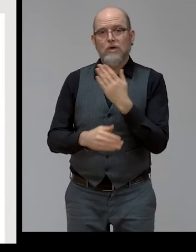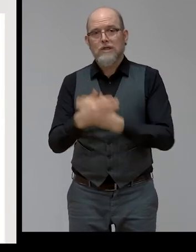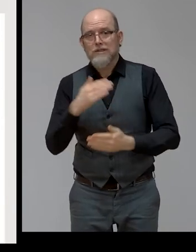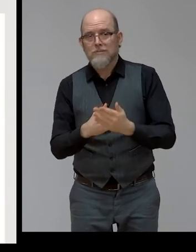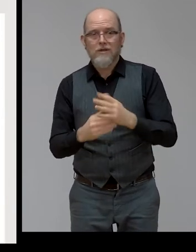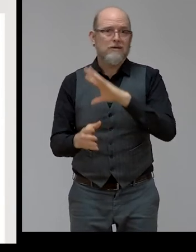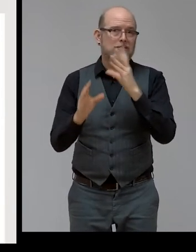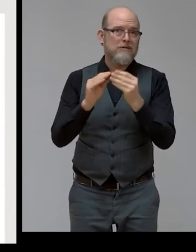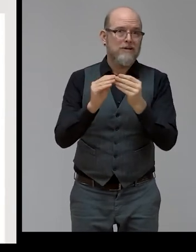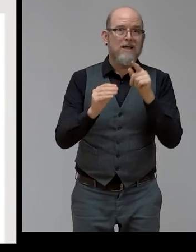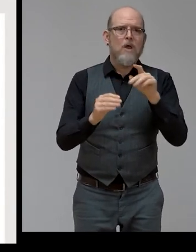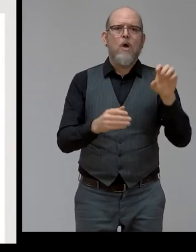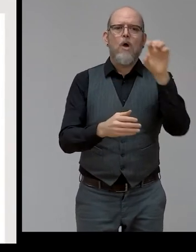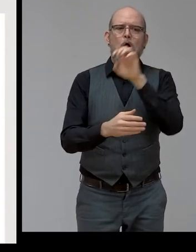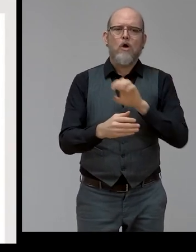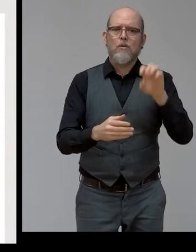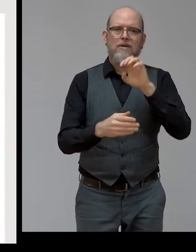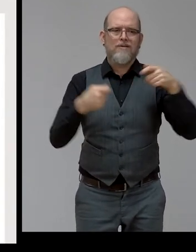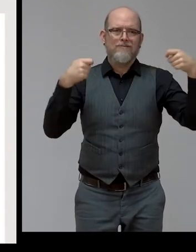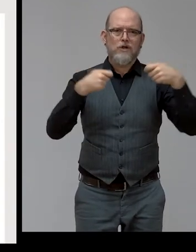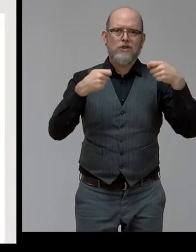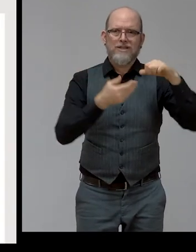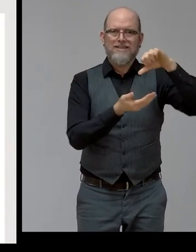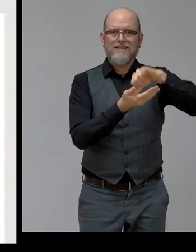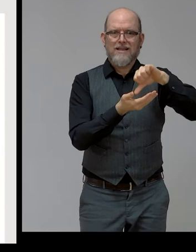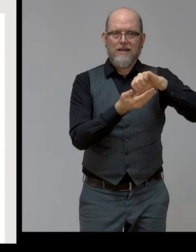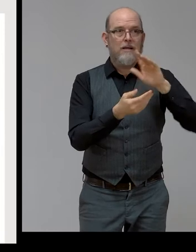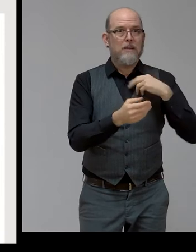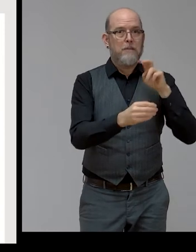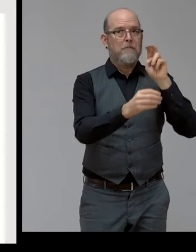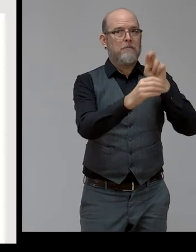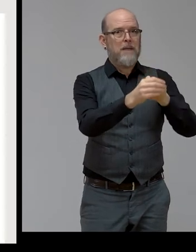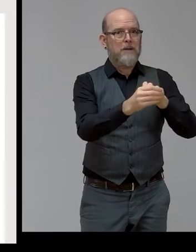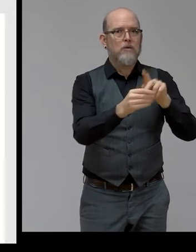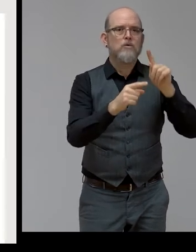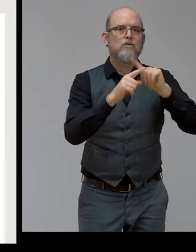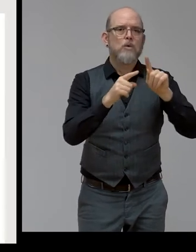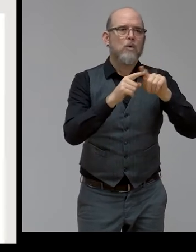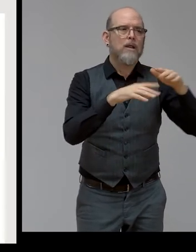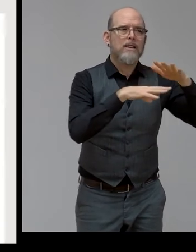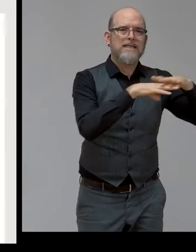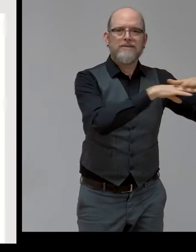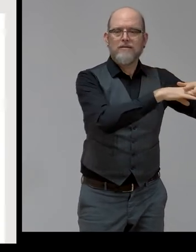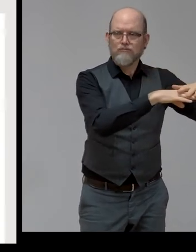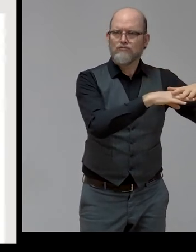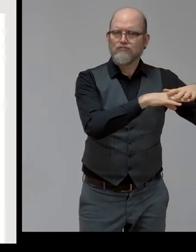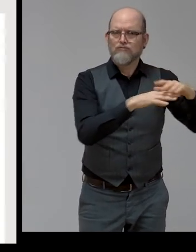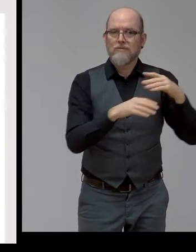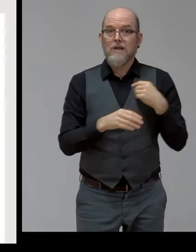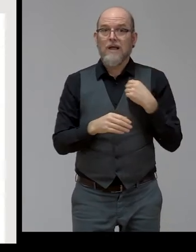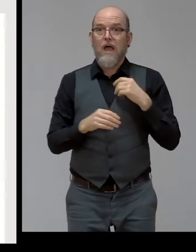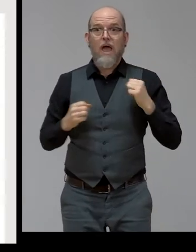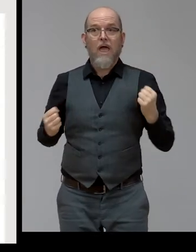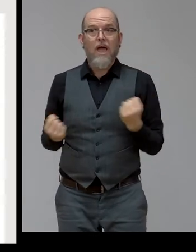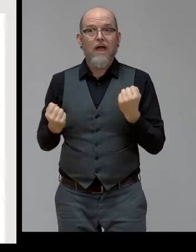and also its disability and gender thematic networks. So our activities can be focused on